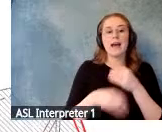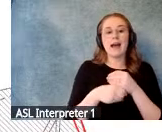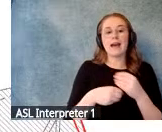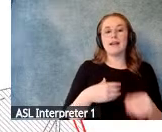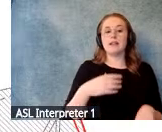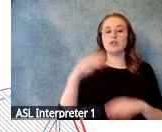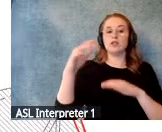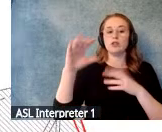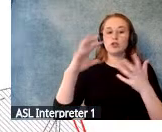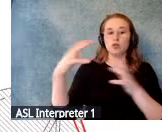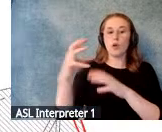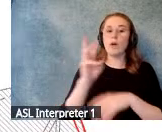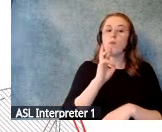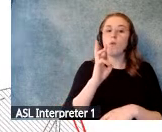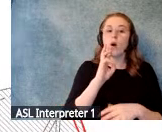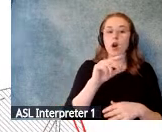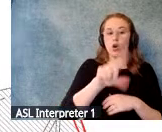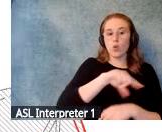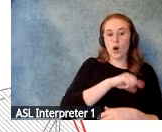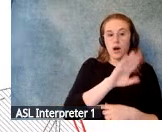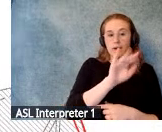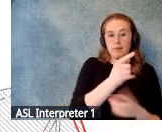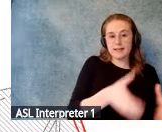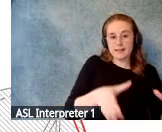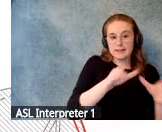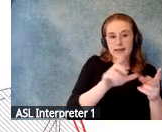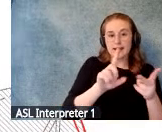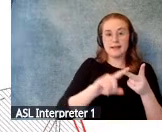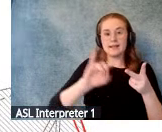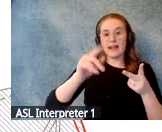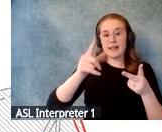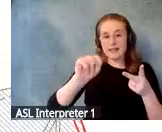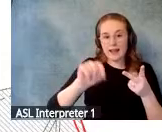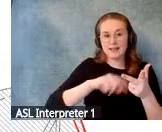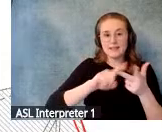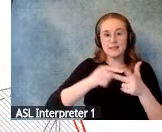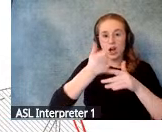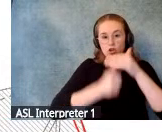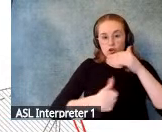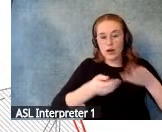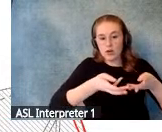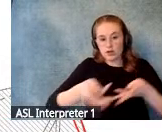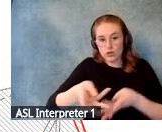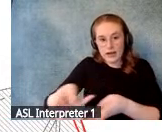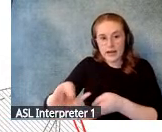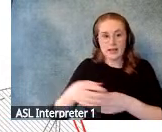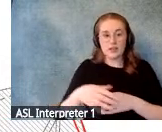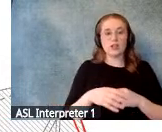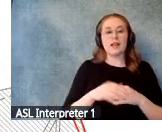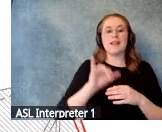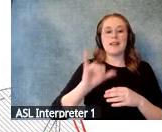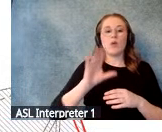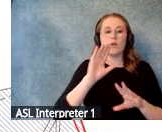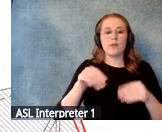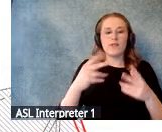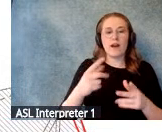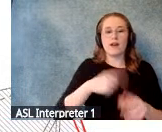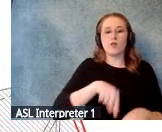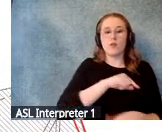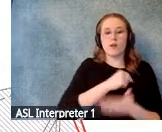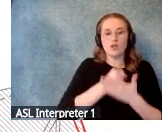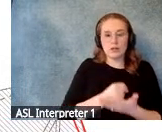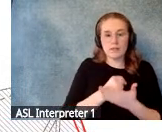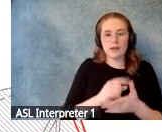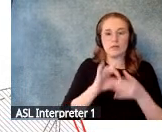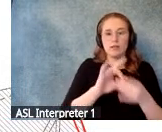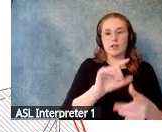underground drainage pipes that would provide stormwater quality treatment prior to discharge into the Arthur Kill. The proposed stormwater